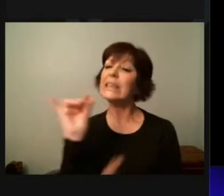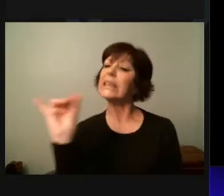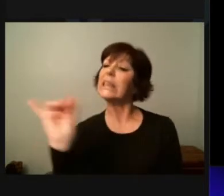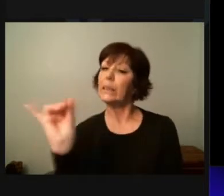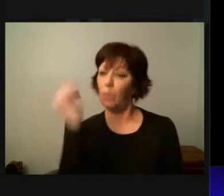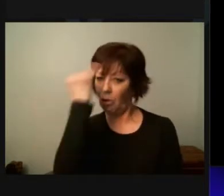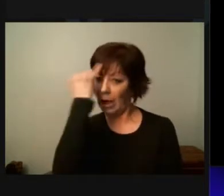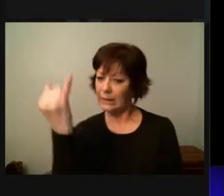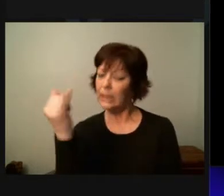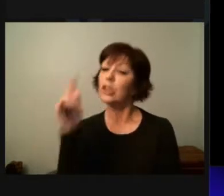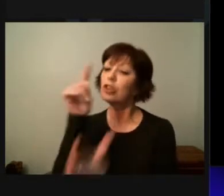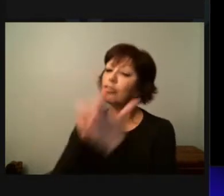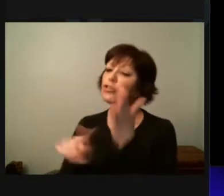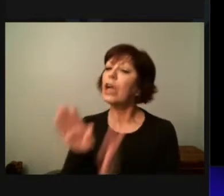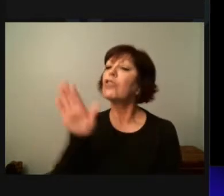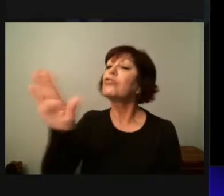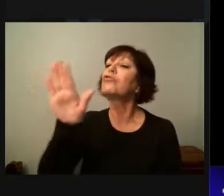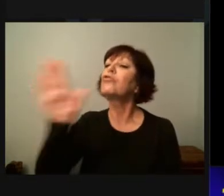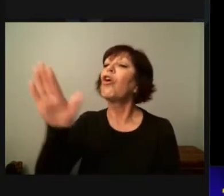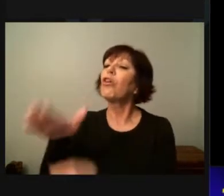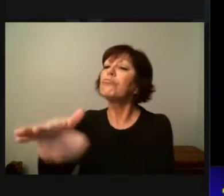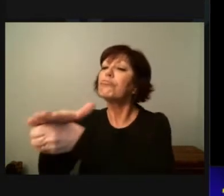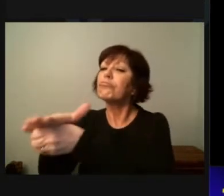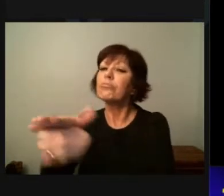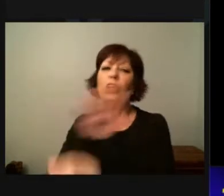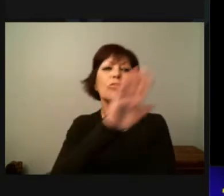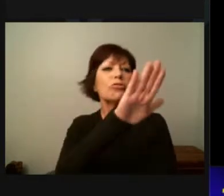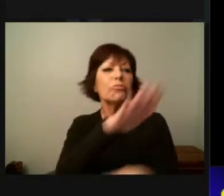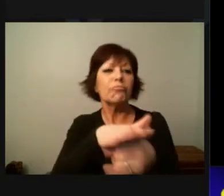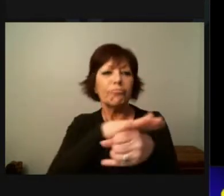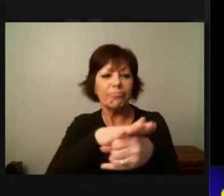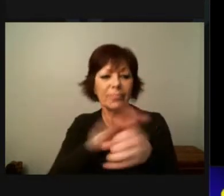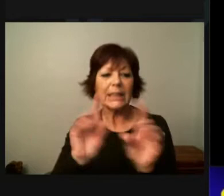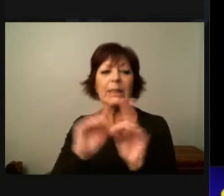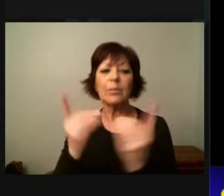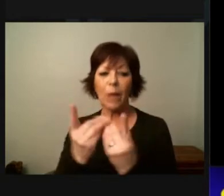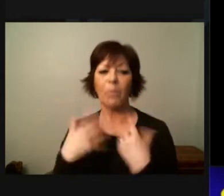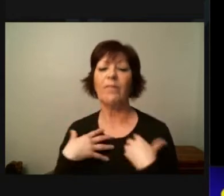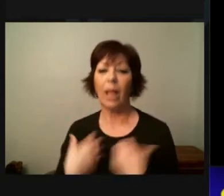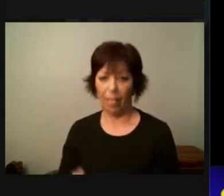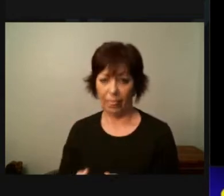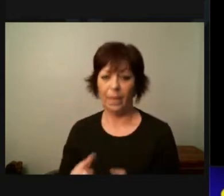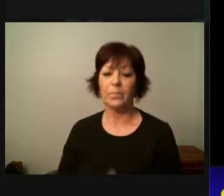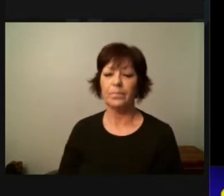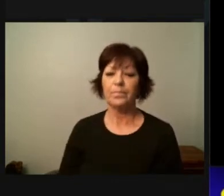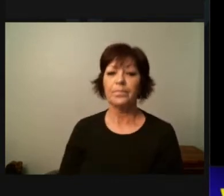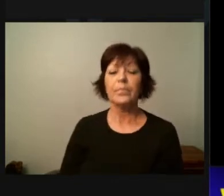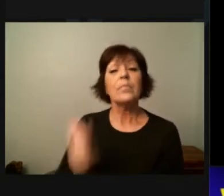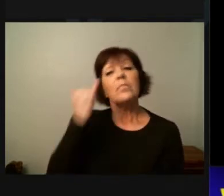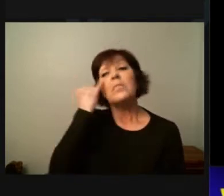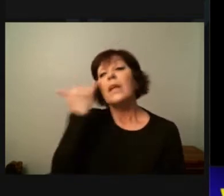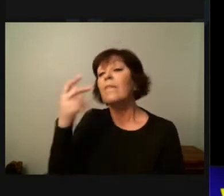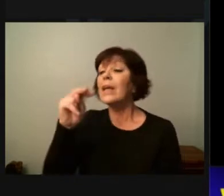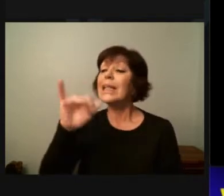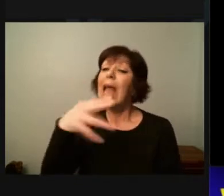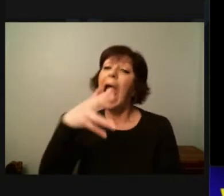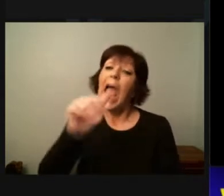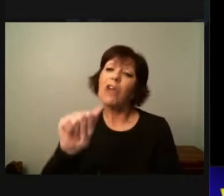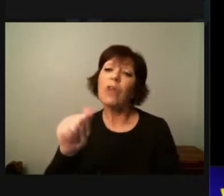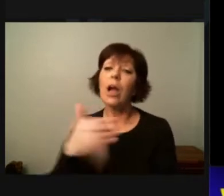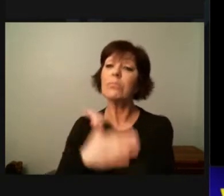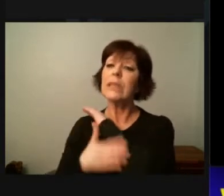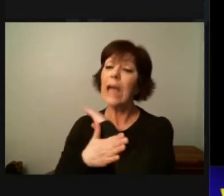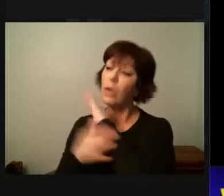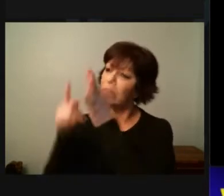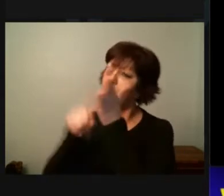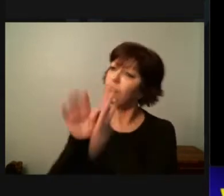similar. Check with whatever county Department of Health you live in. So if you lived in Niagara County, you would want to check